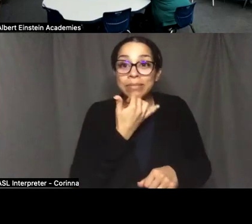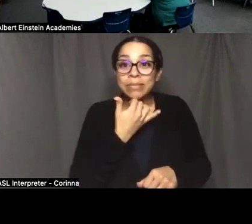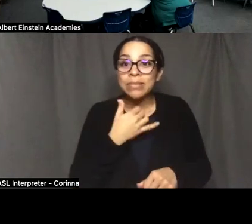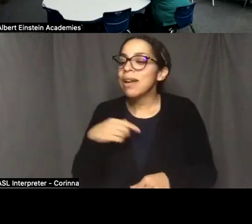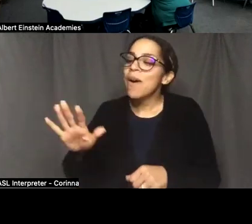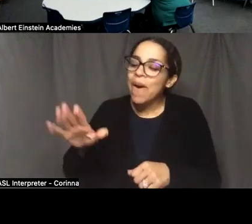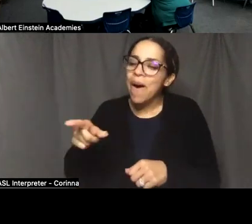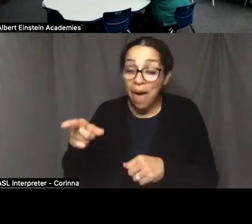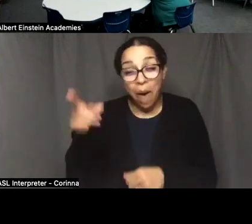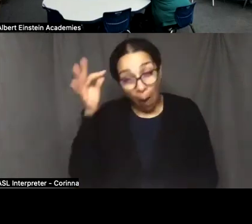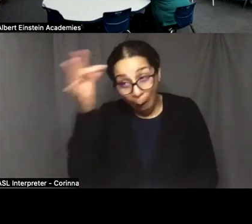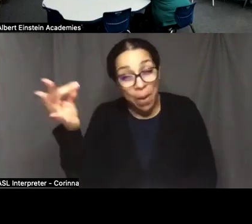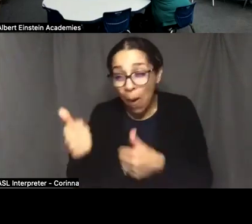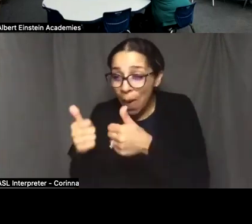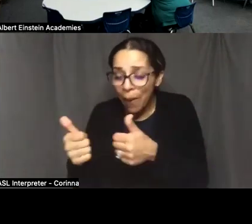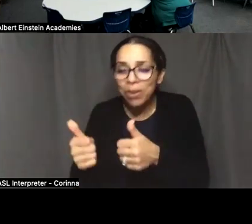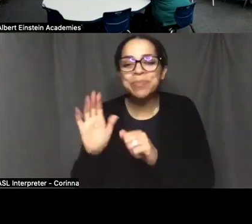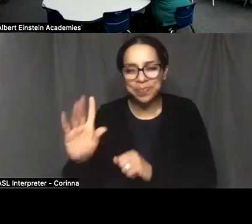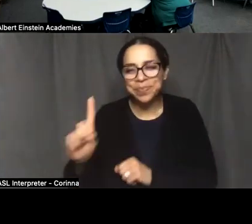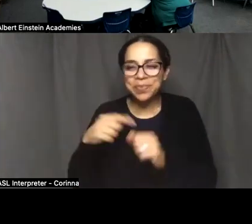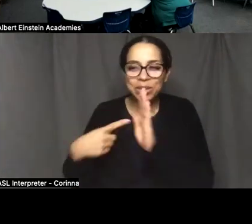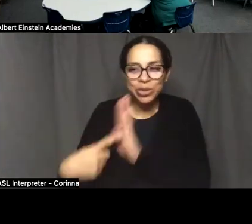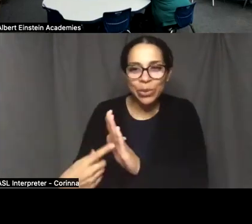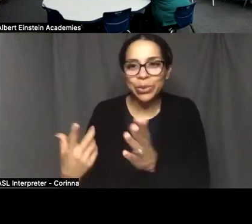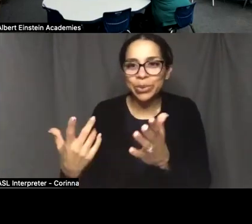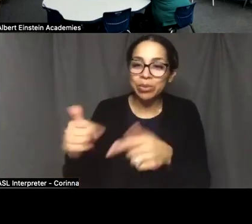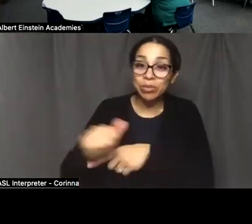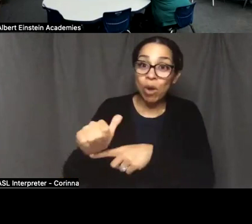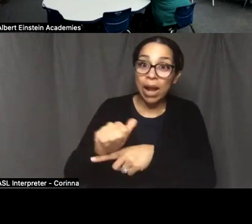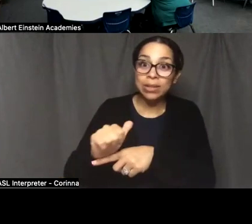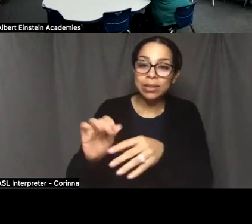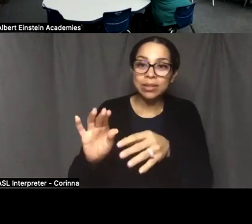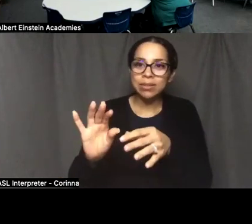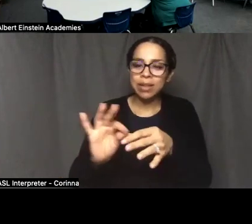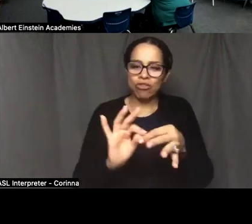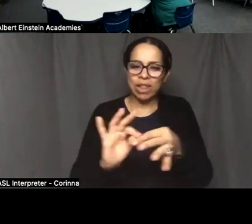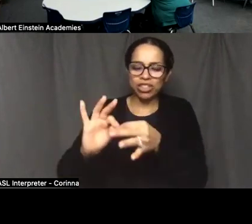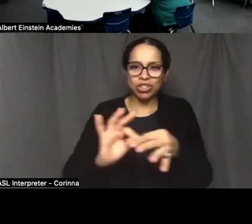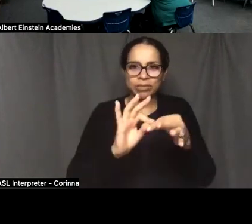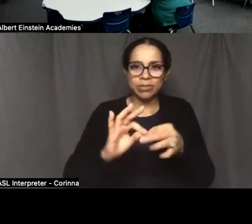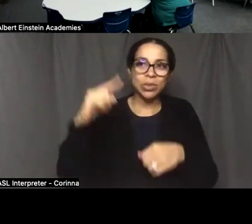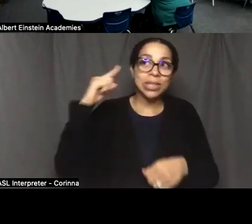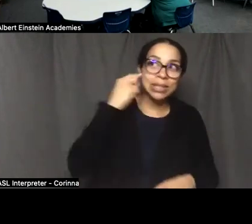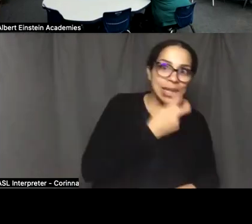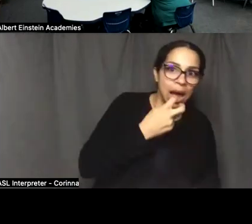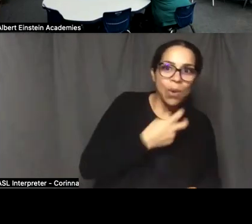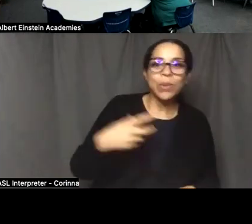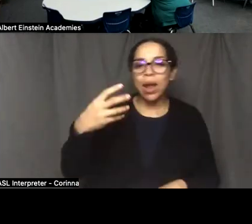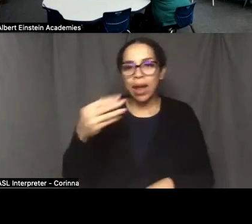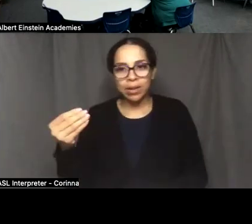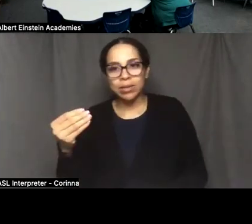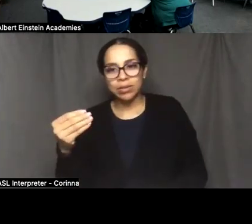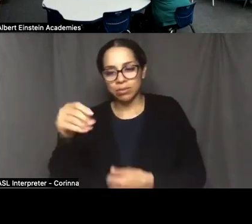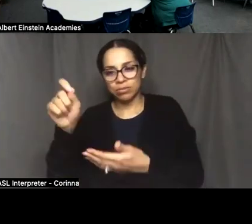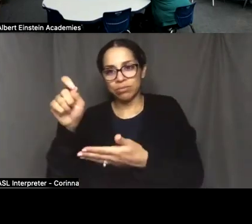can show them just to kind of help them practice that relationship. So that's how you can practice saying the sound and writing